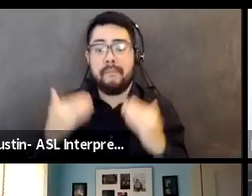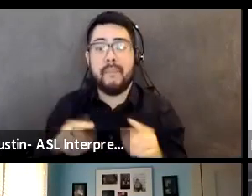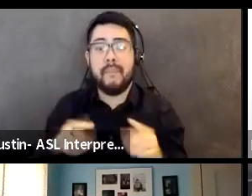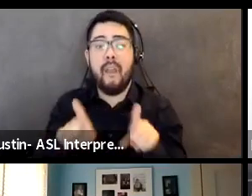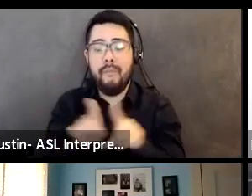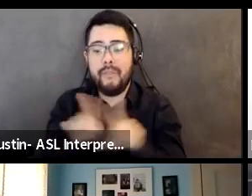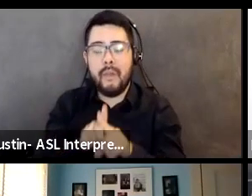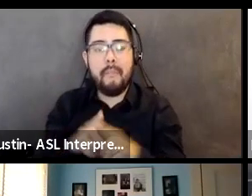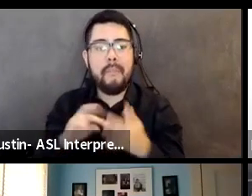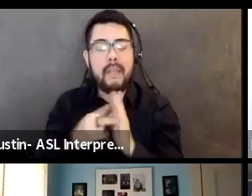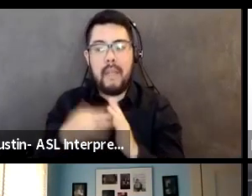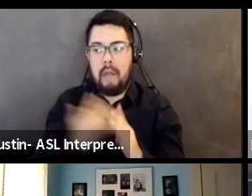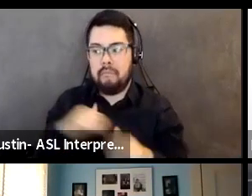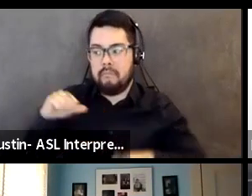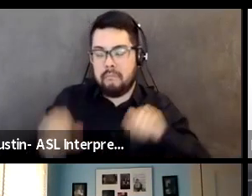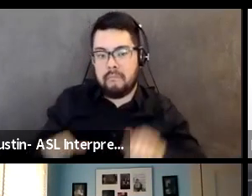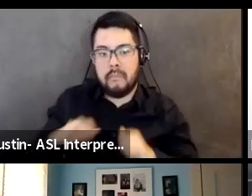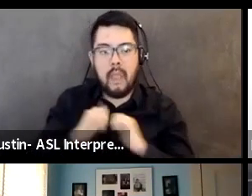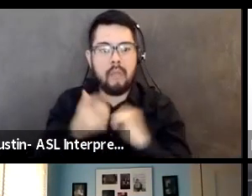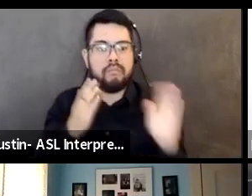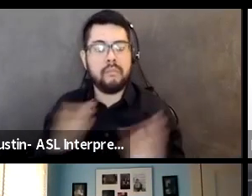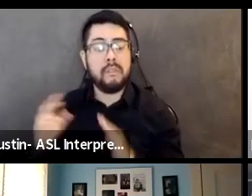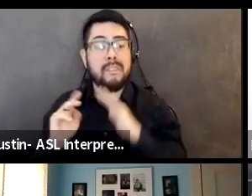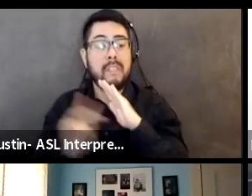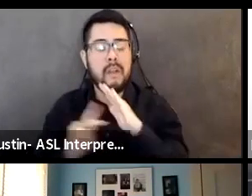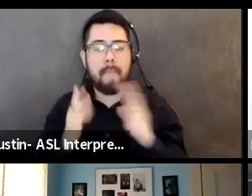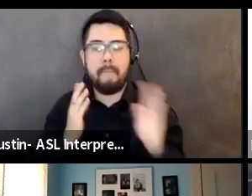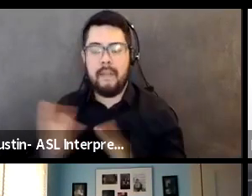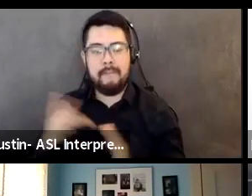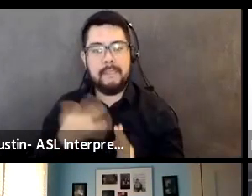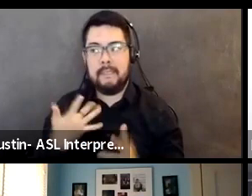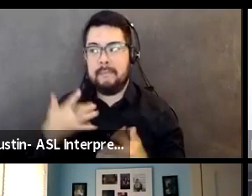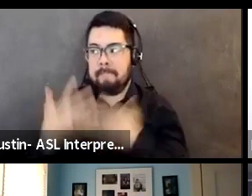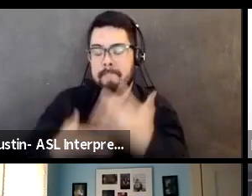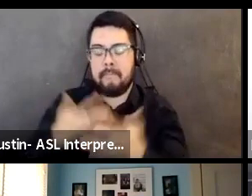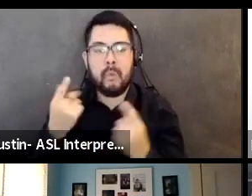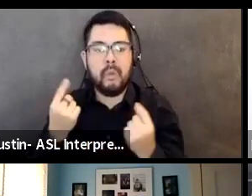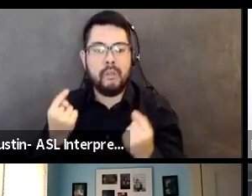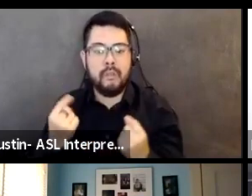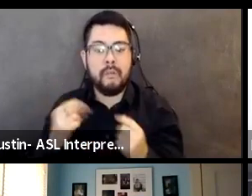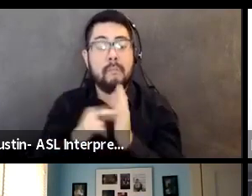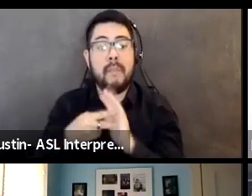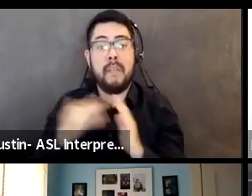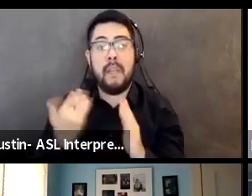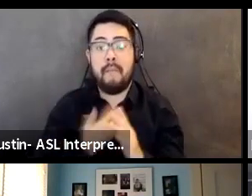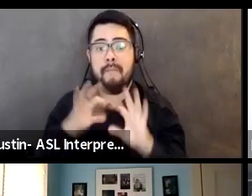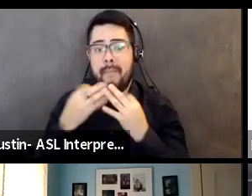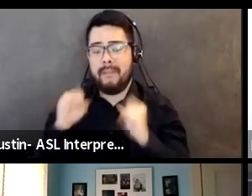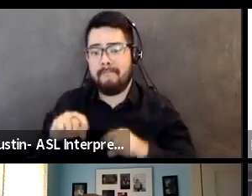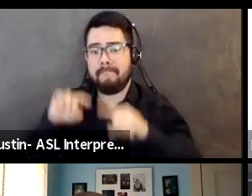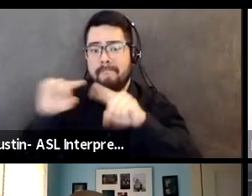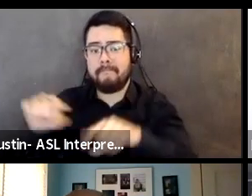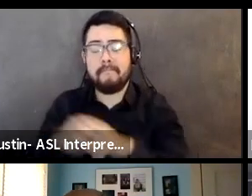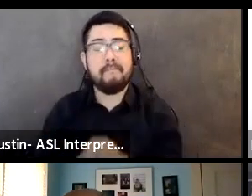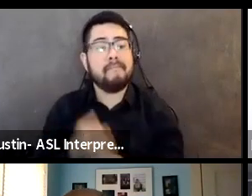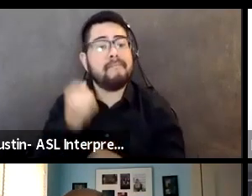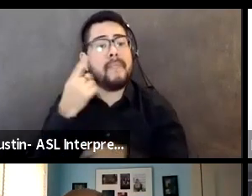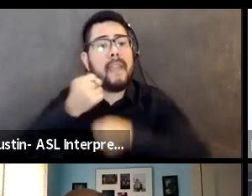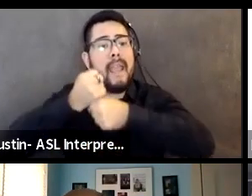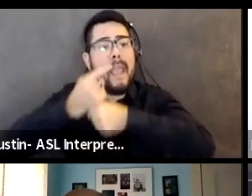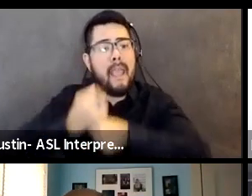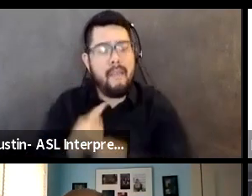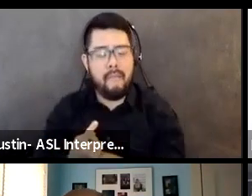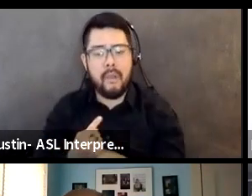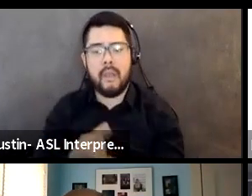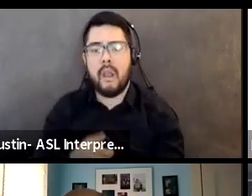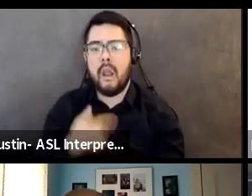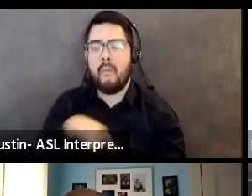uncertainty of kindergarten planning something that weighs on the decision-making of families to attend year after year the lsc works